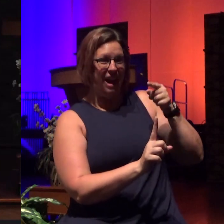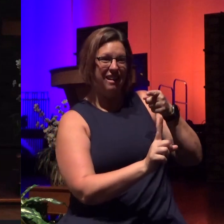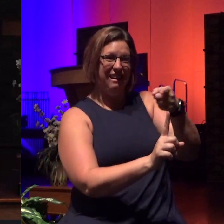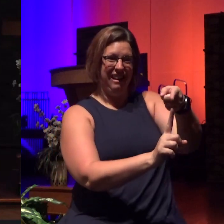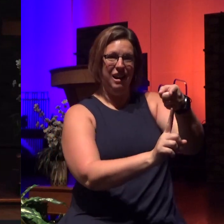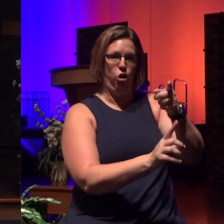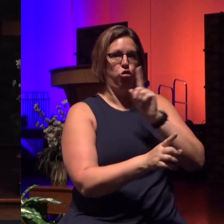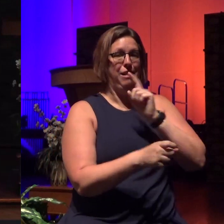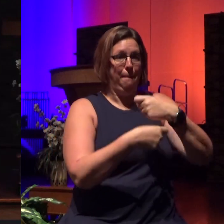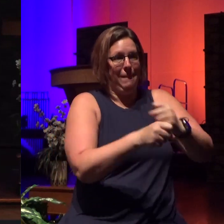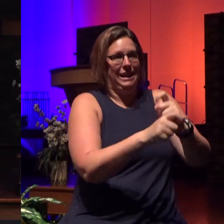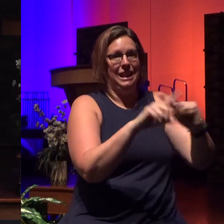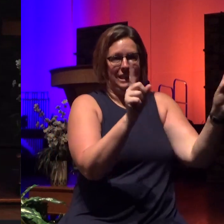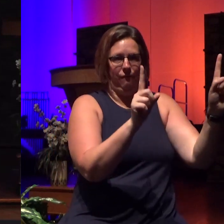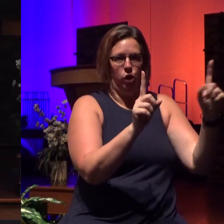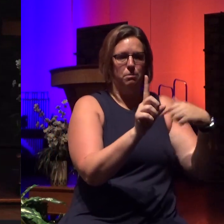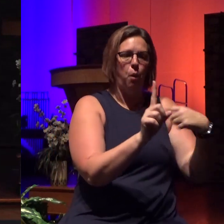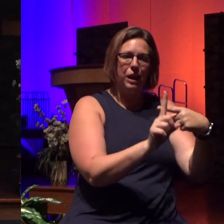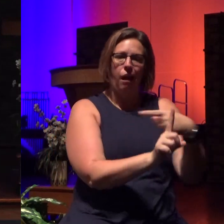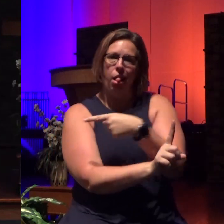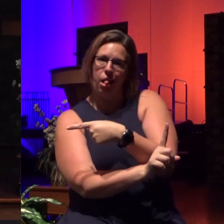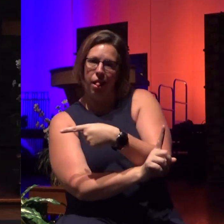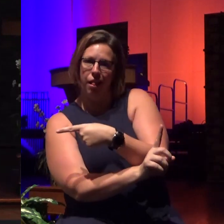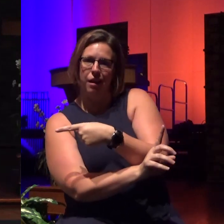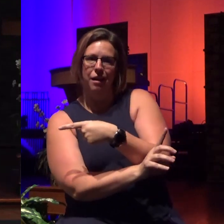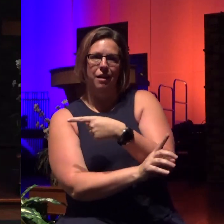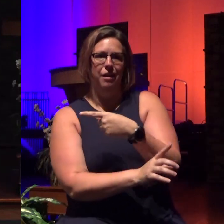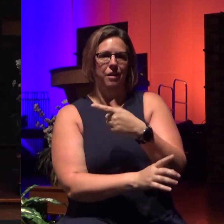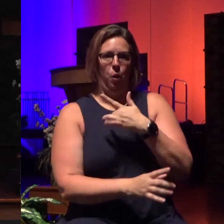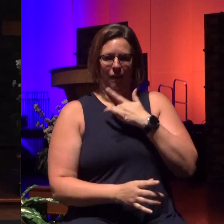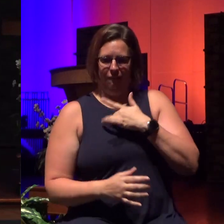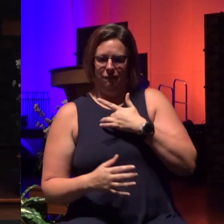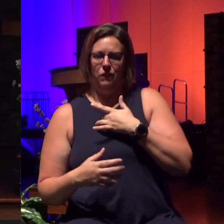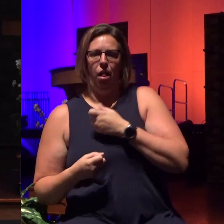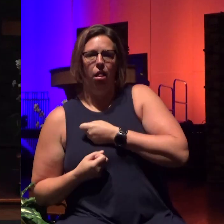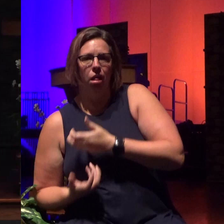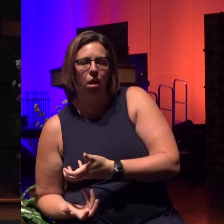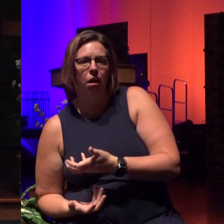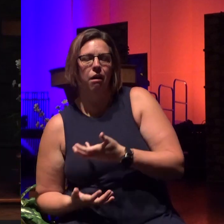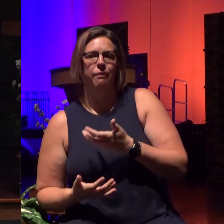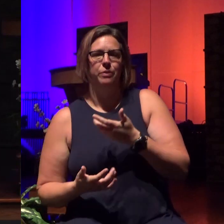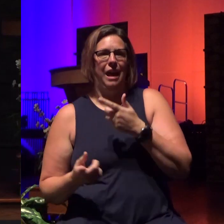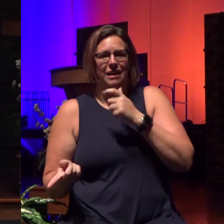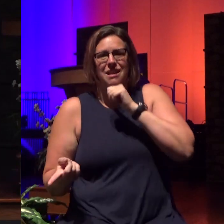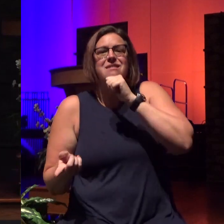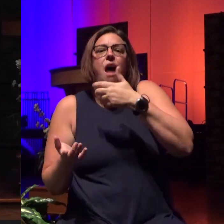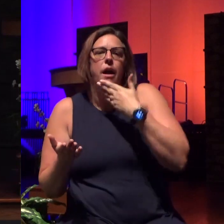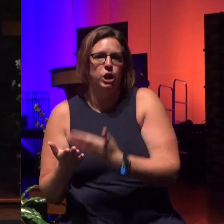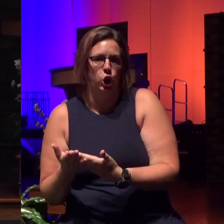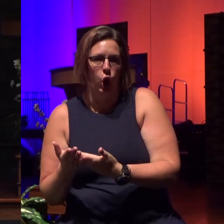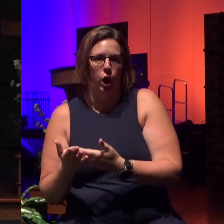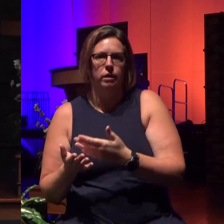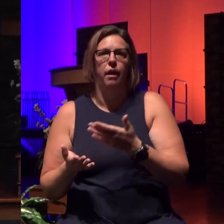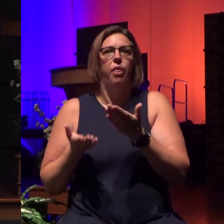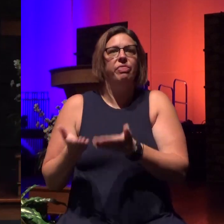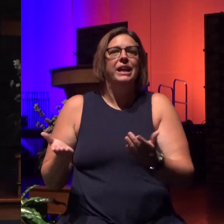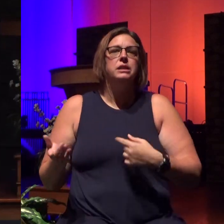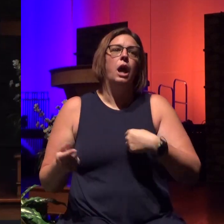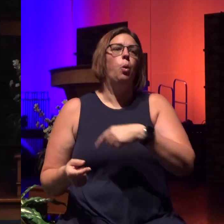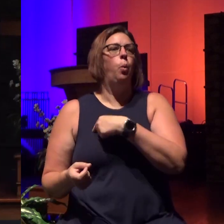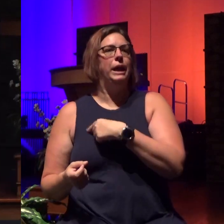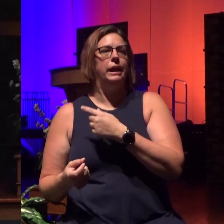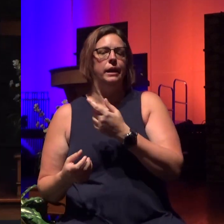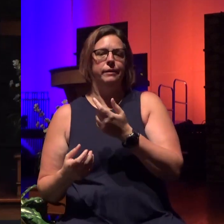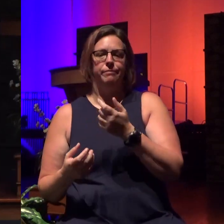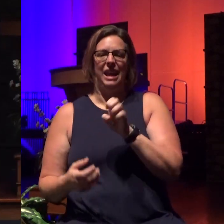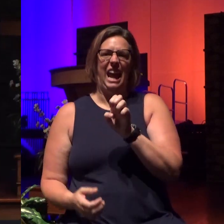and instead often might actually make things not as good as we would like. Things like enabling people into